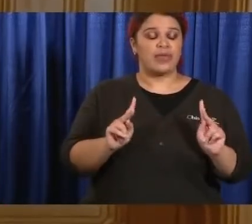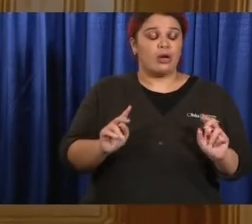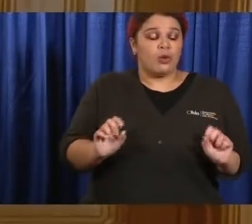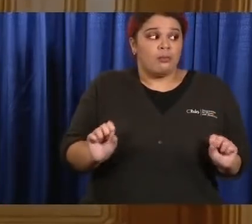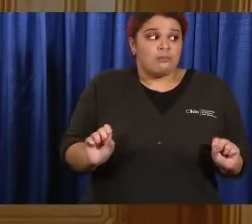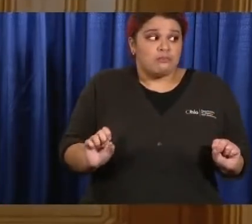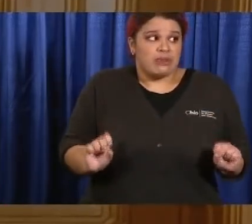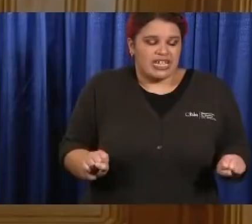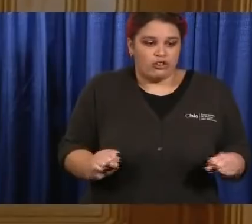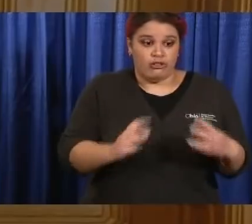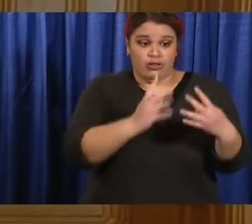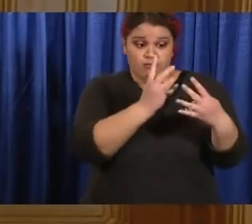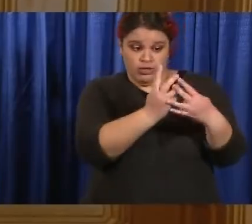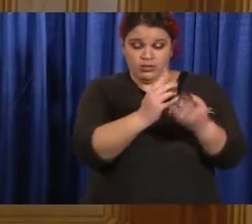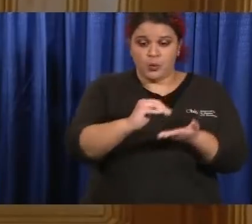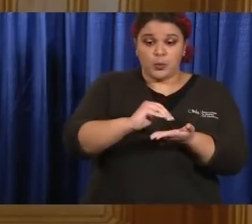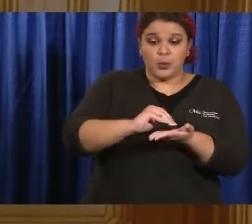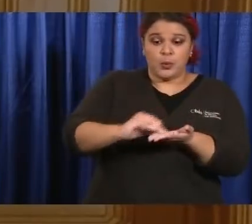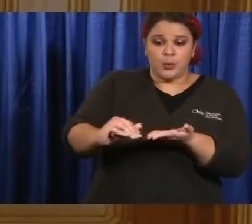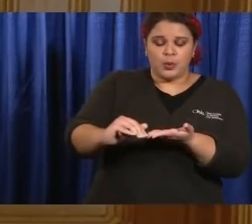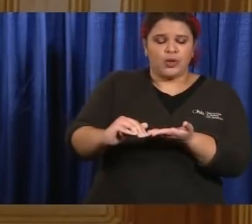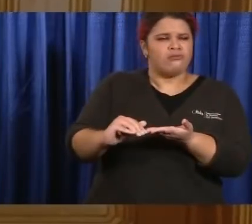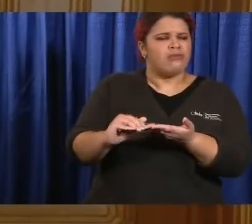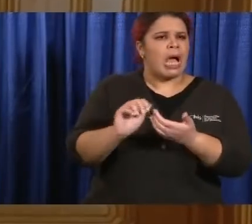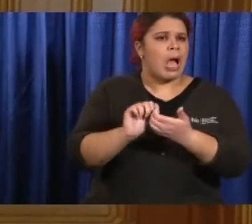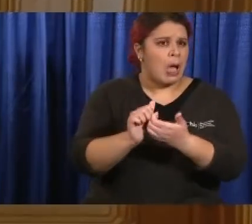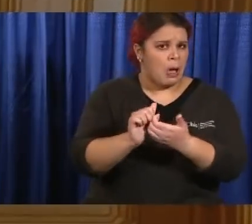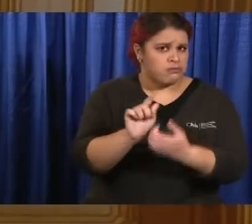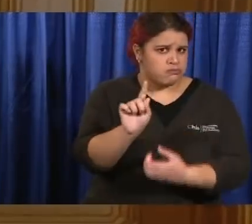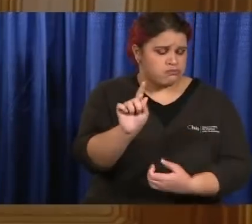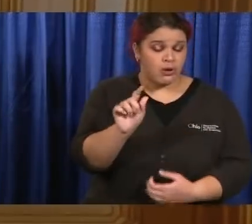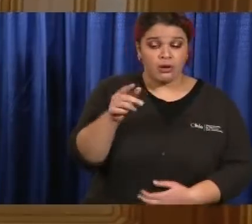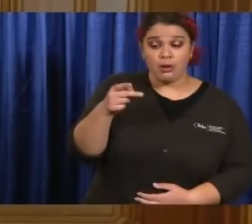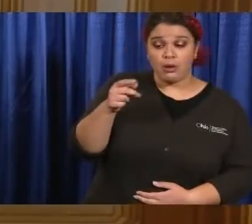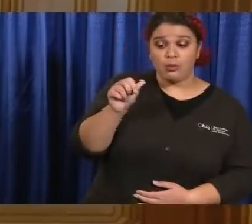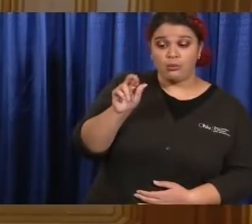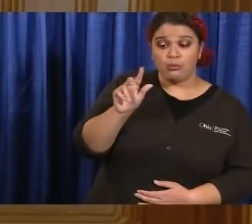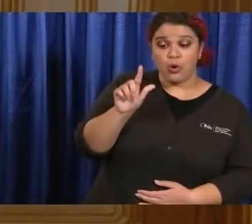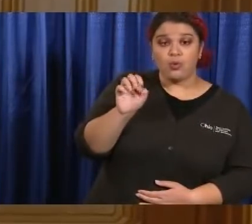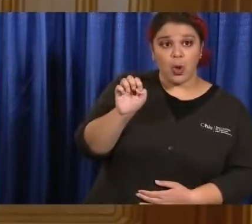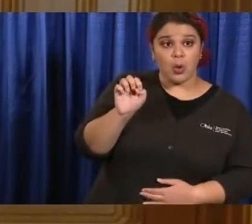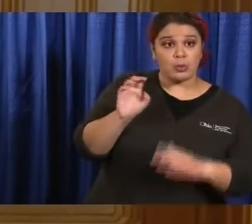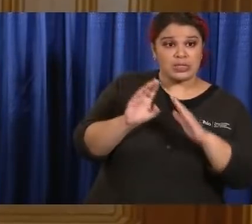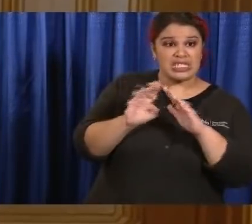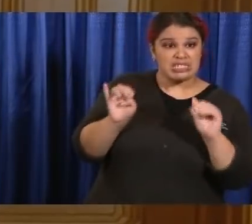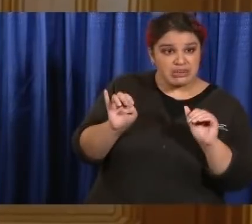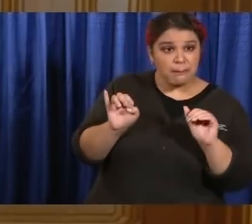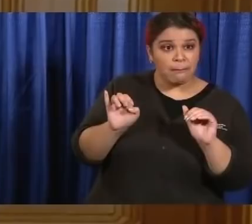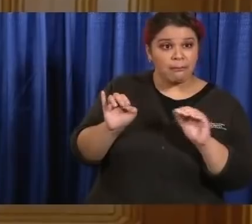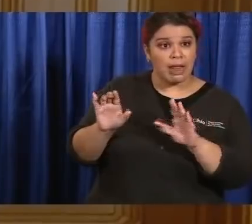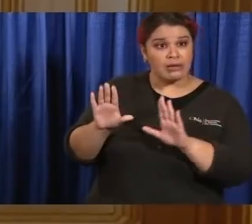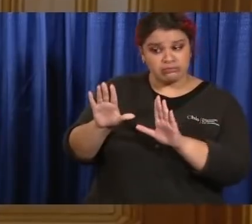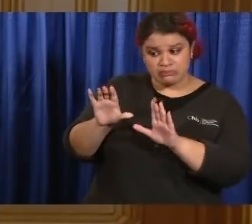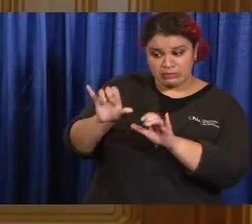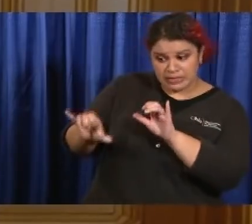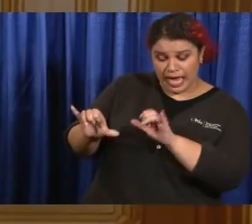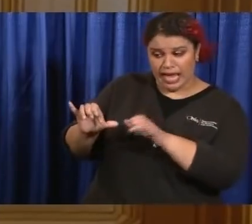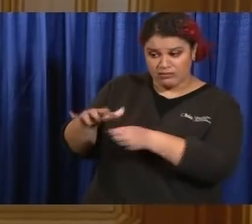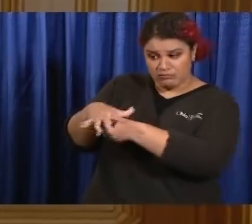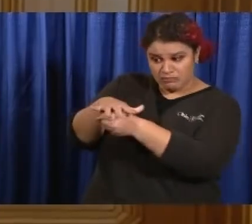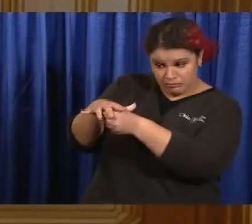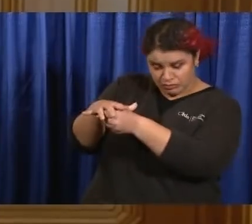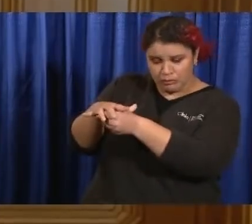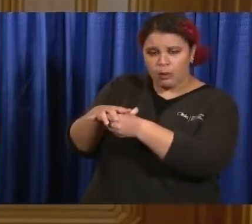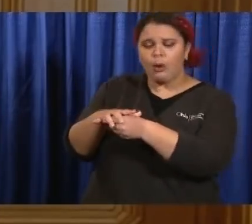prison, will be released into the parole system? And if so, you have expressed some concern recently about the